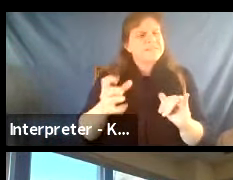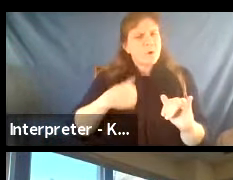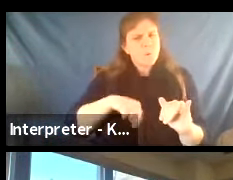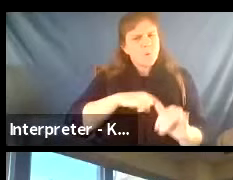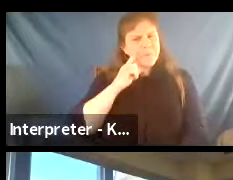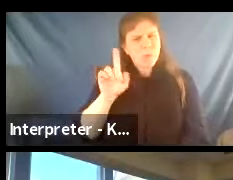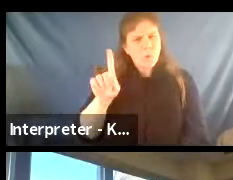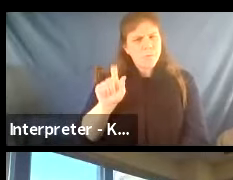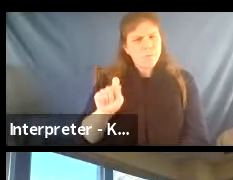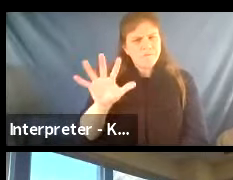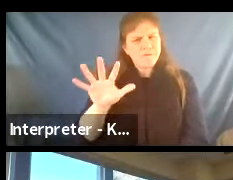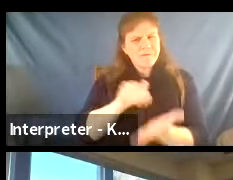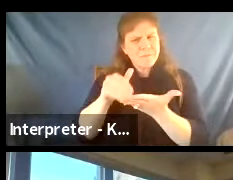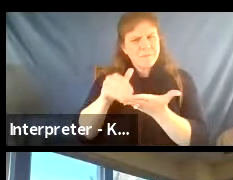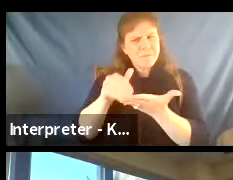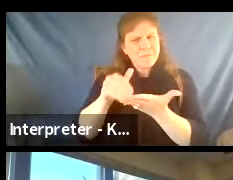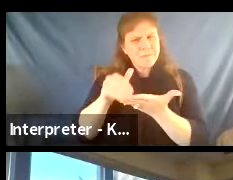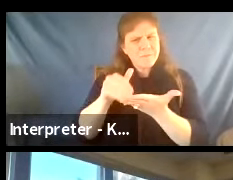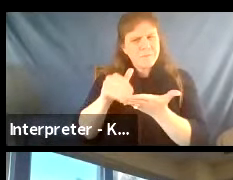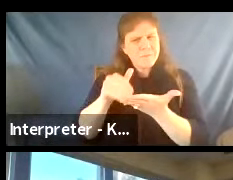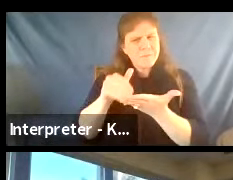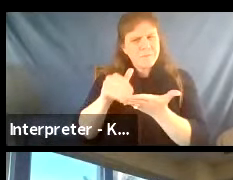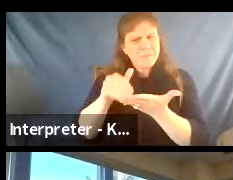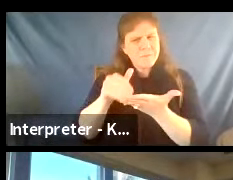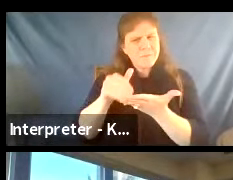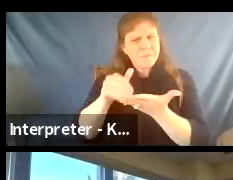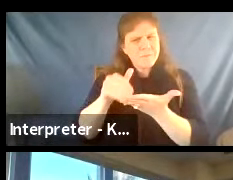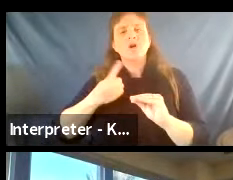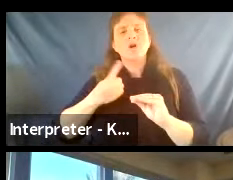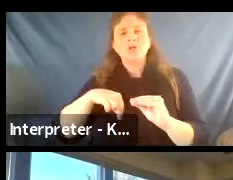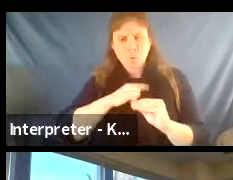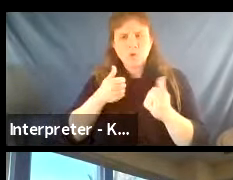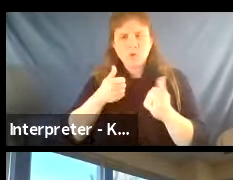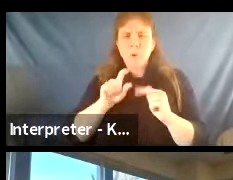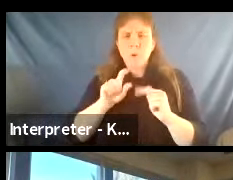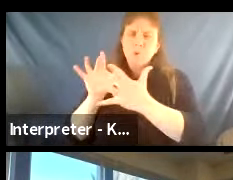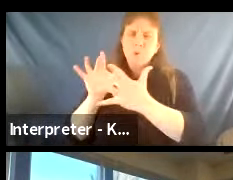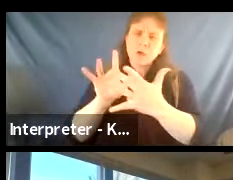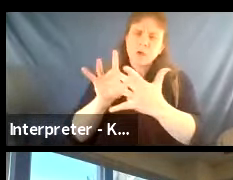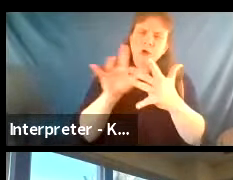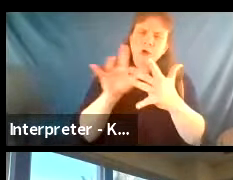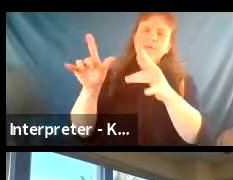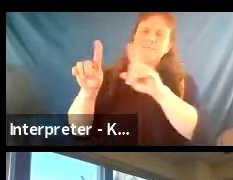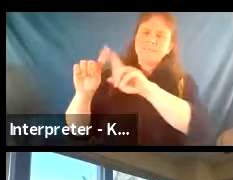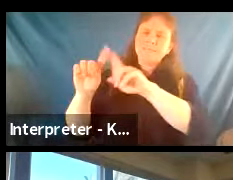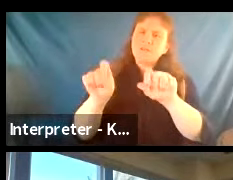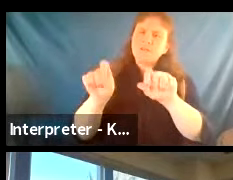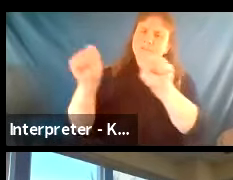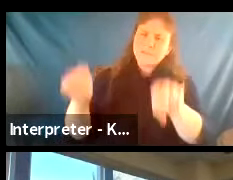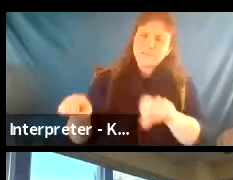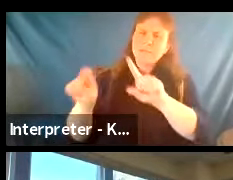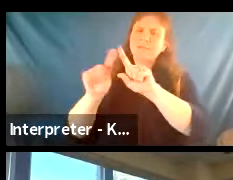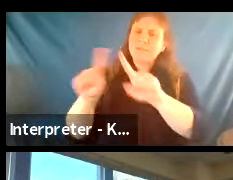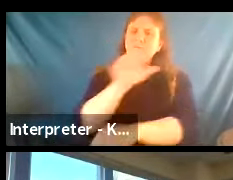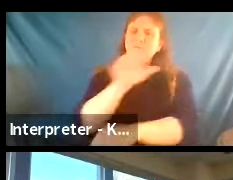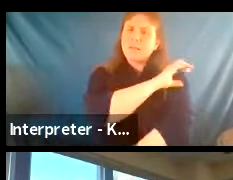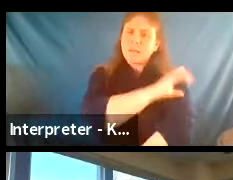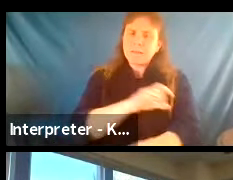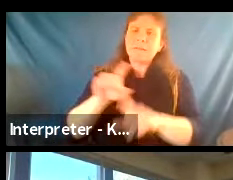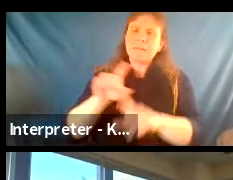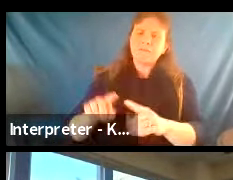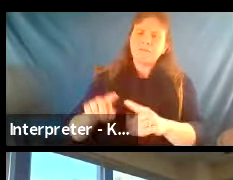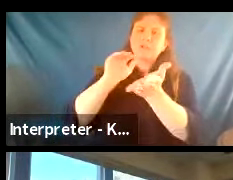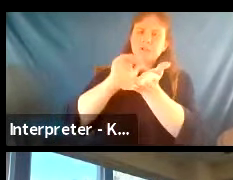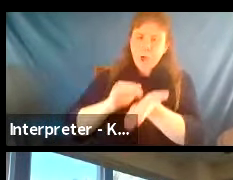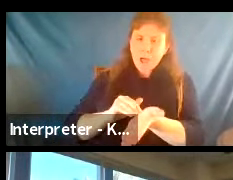more data into the systems. But whenever we make calls to systems and providers and health departments, they have administered